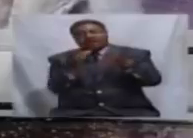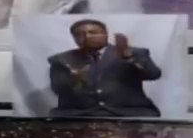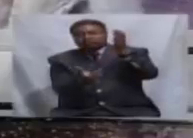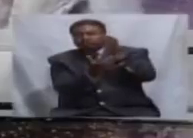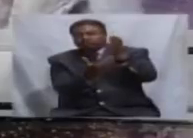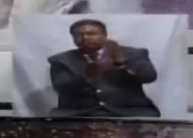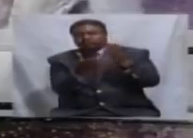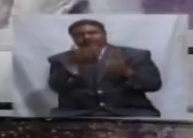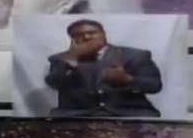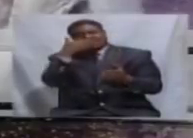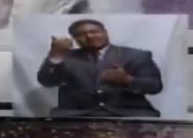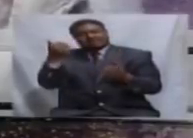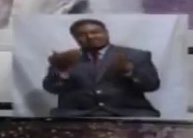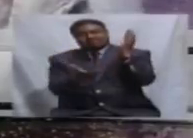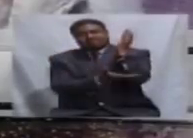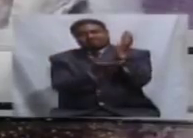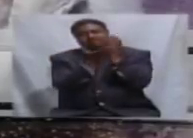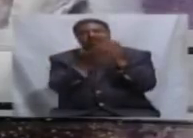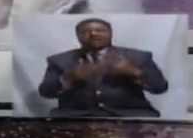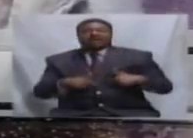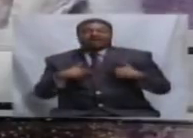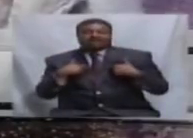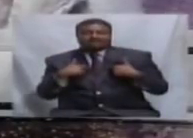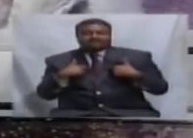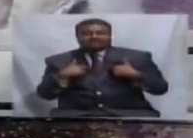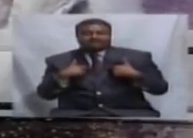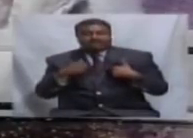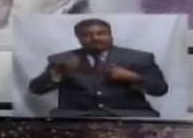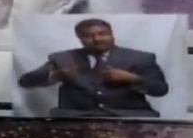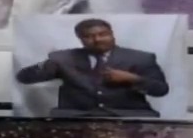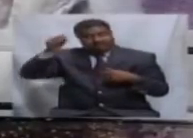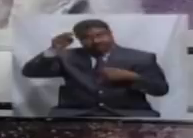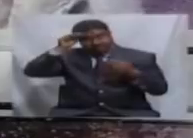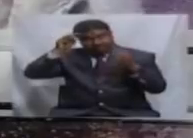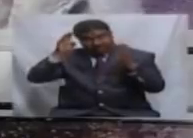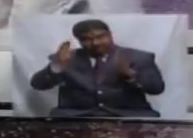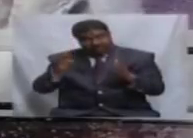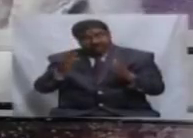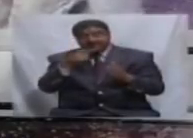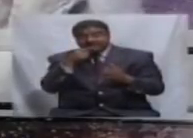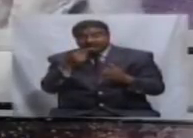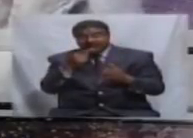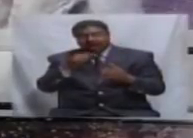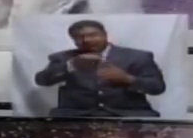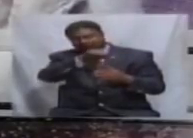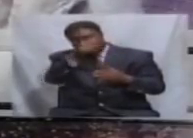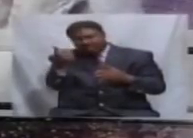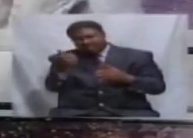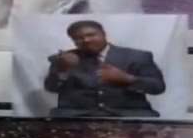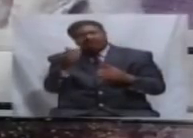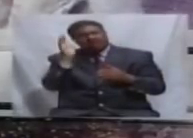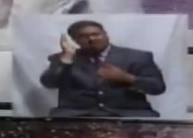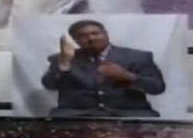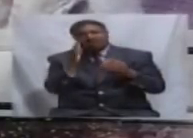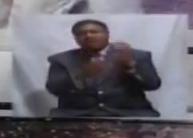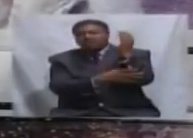Improved Livelihoods. And a related incident, Ms. Silia disclosed that the country will experience another outbreak of 4